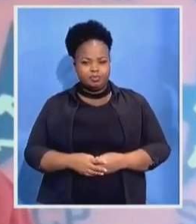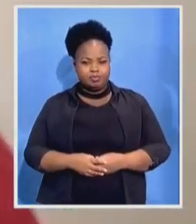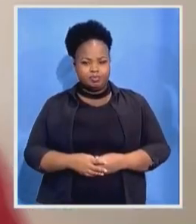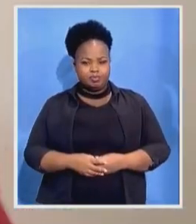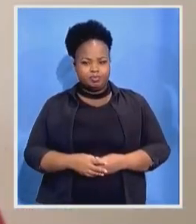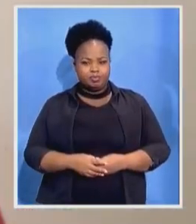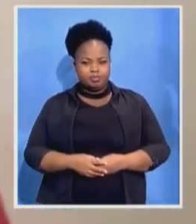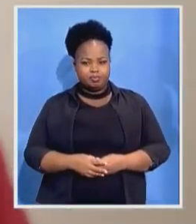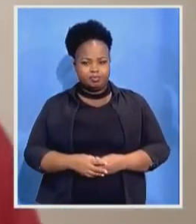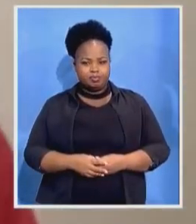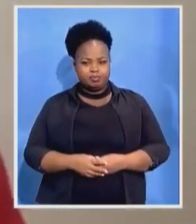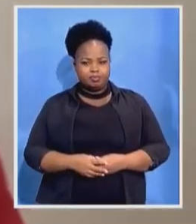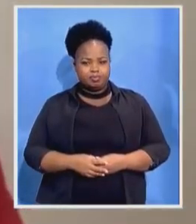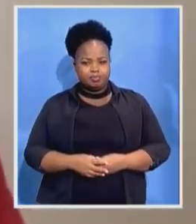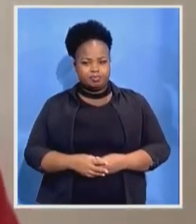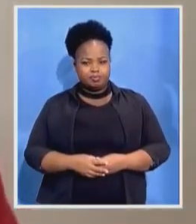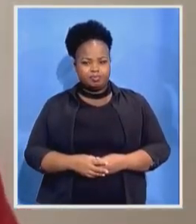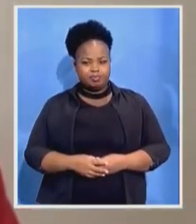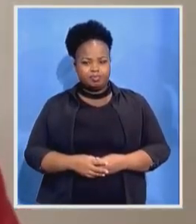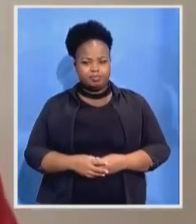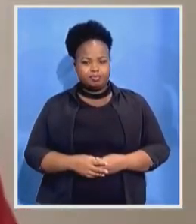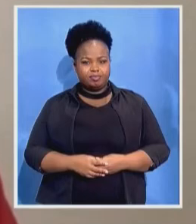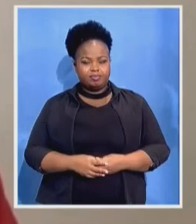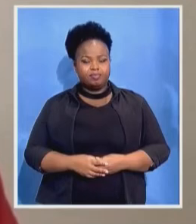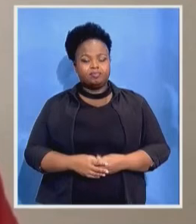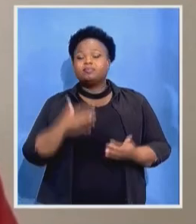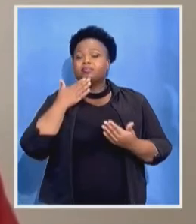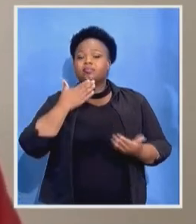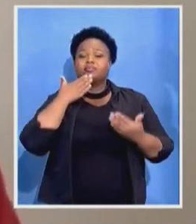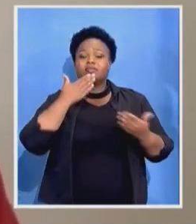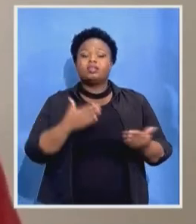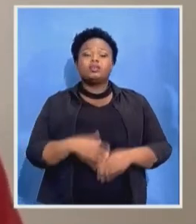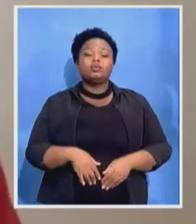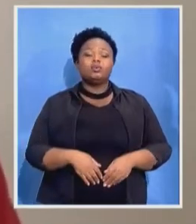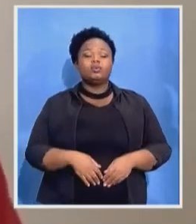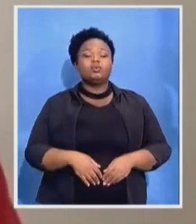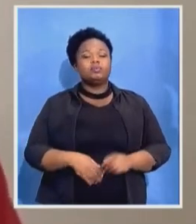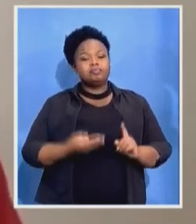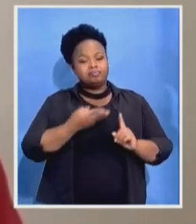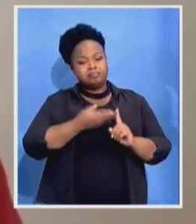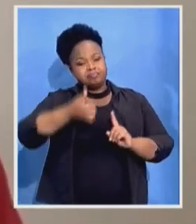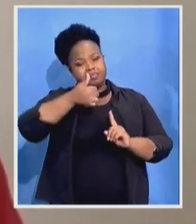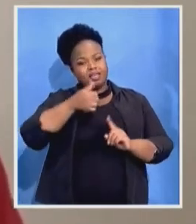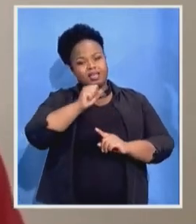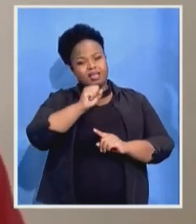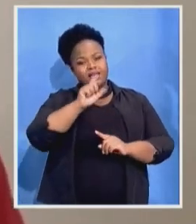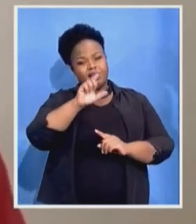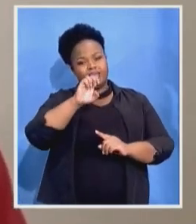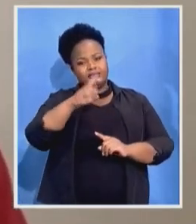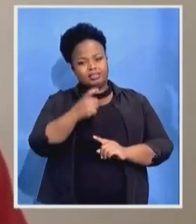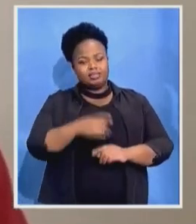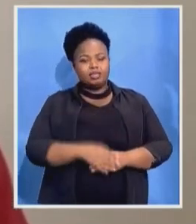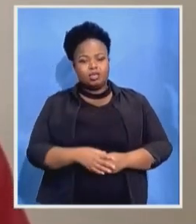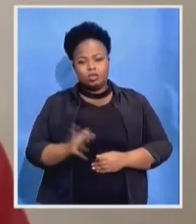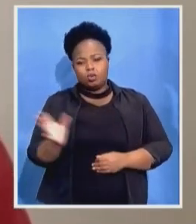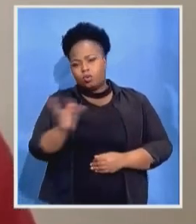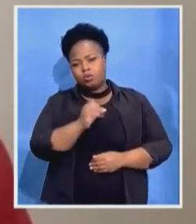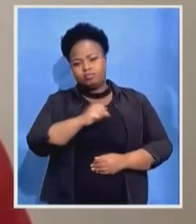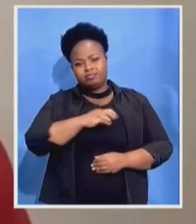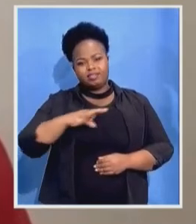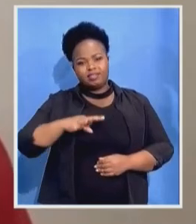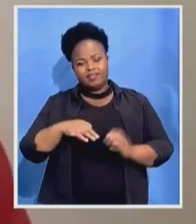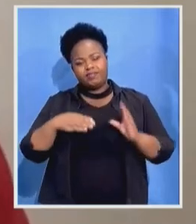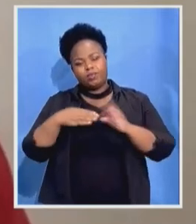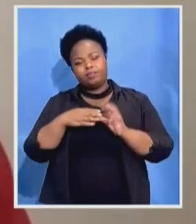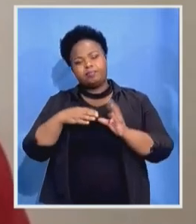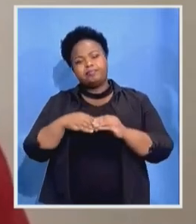Comrade Alex, thank you very much to you and the office bearers and all those who have joined us. I'm going to be very